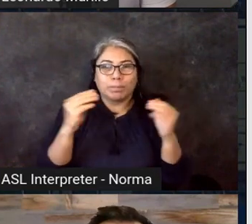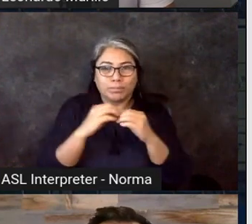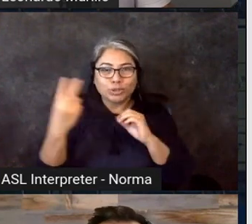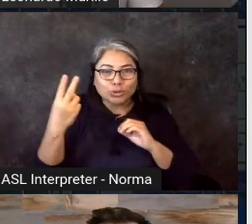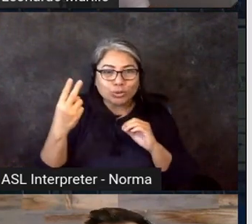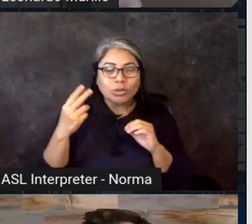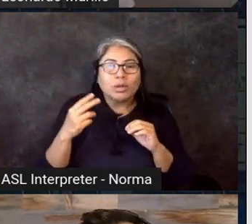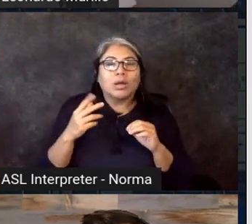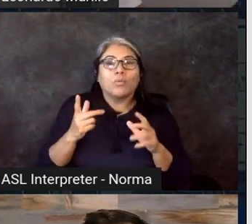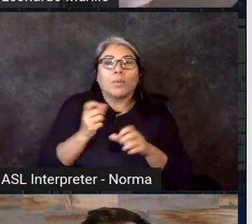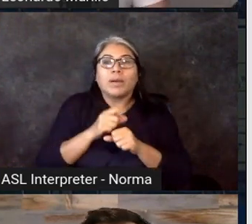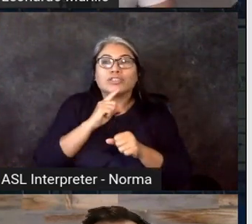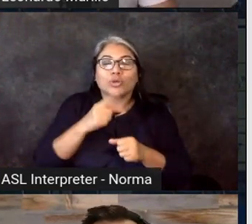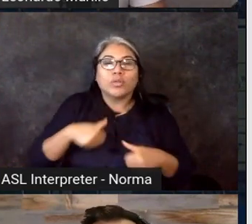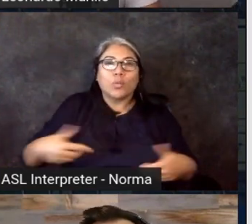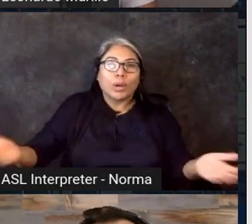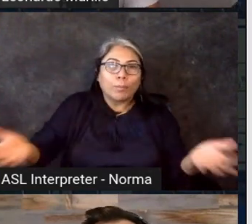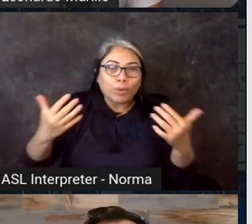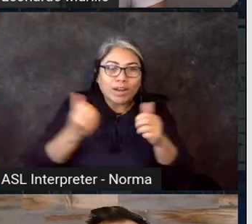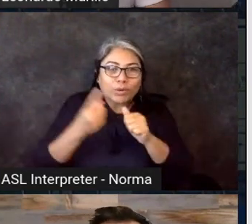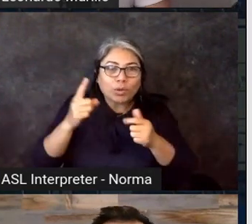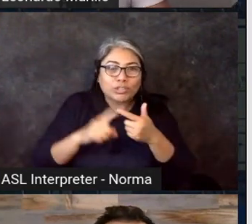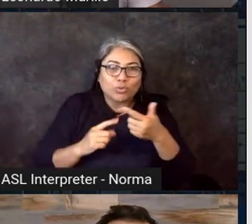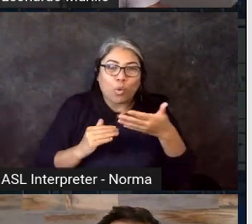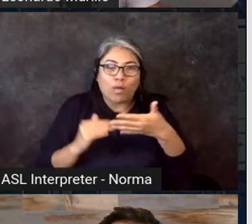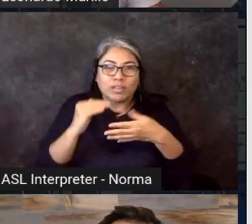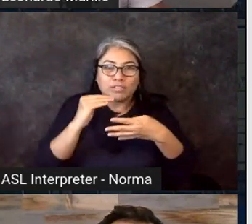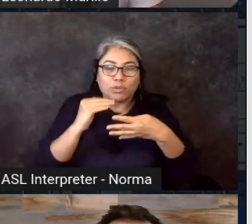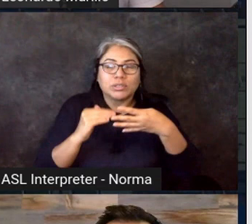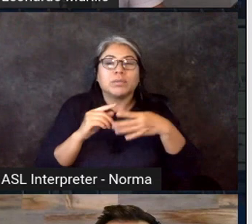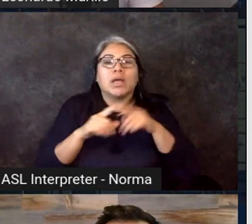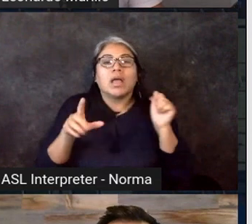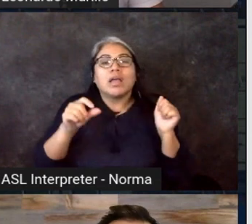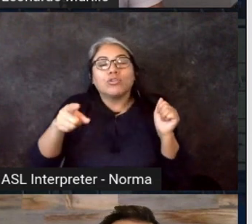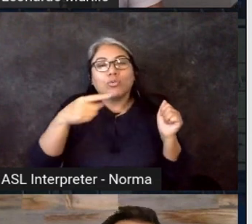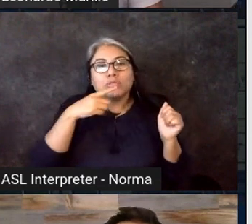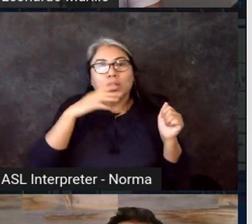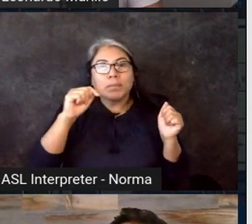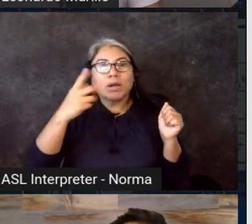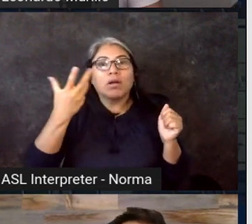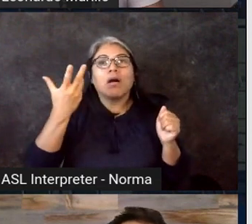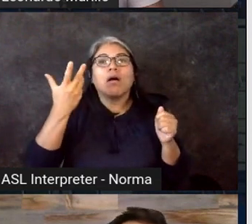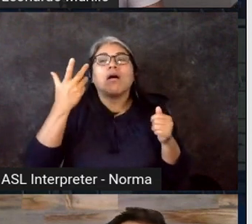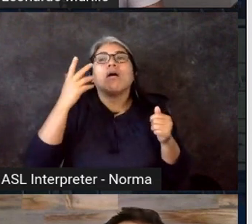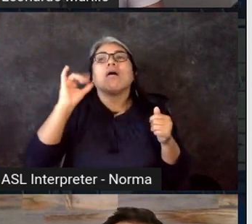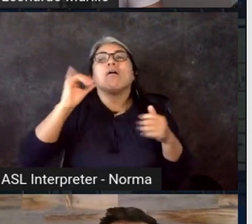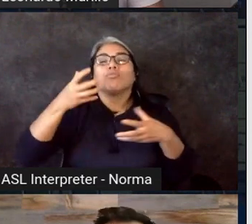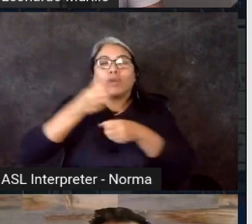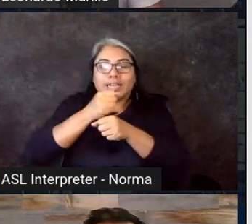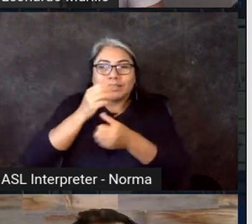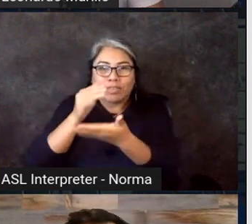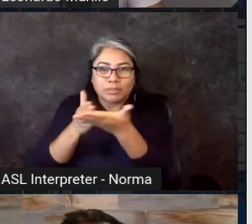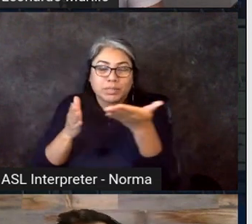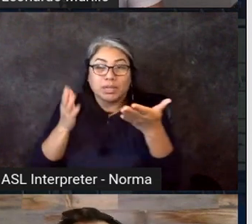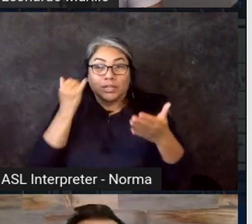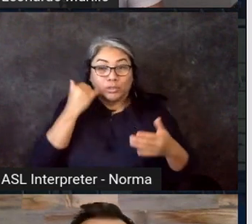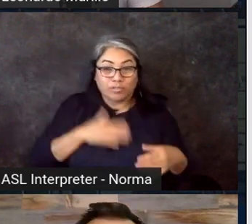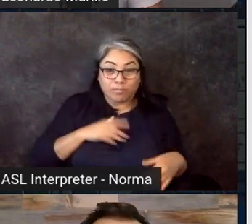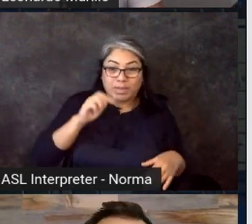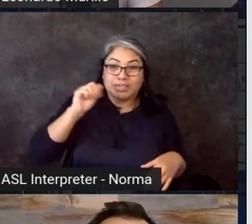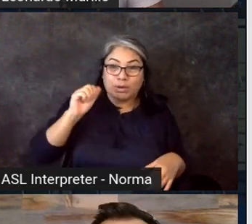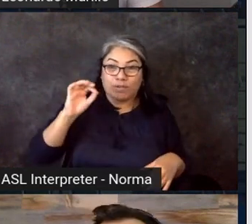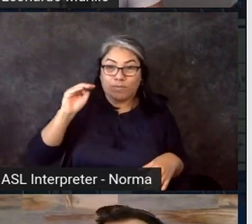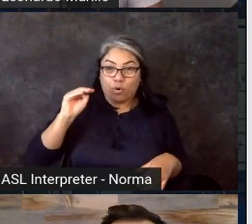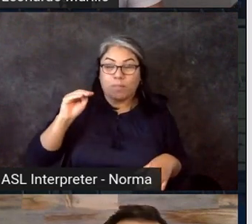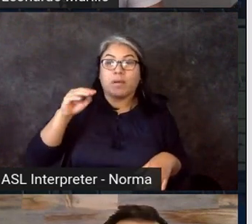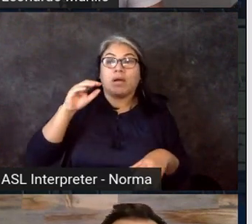And as you were mentioning, like, the continuously reconciled piece is a huge part of just, like, if my Terraform apply, it was 6 months